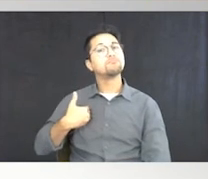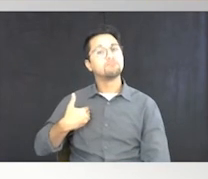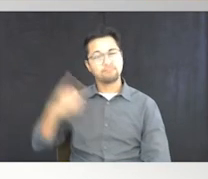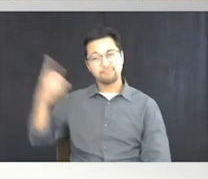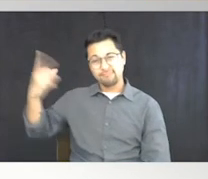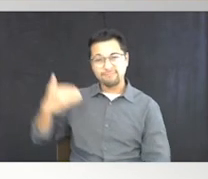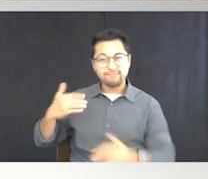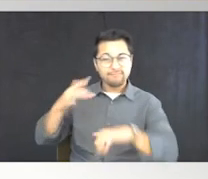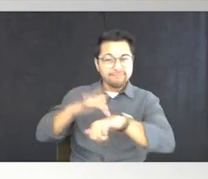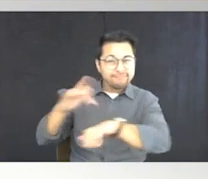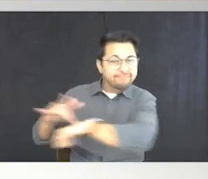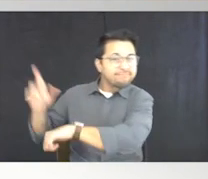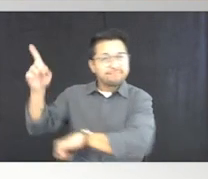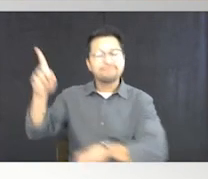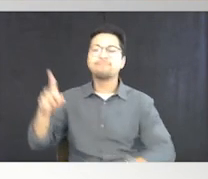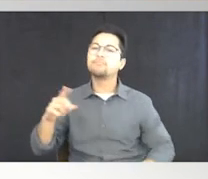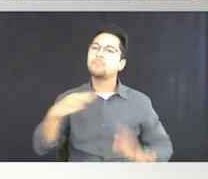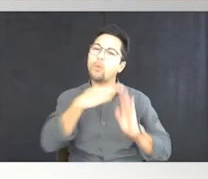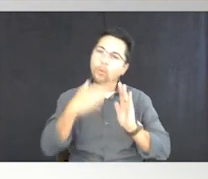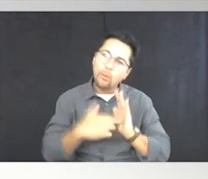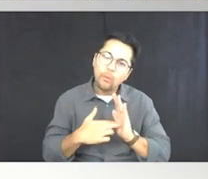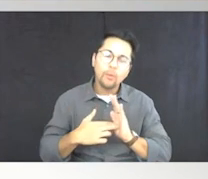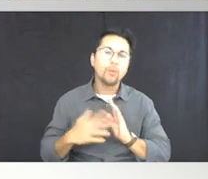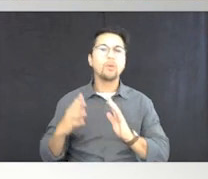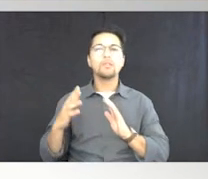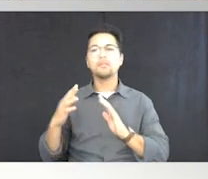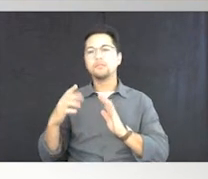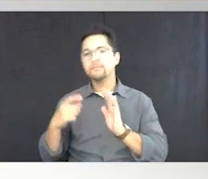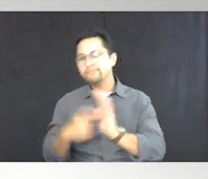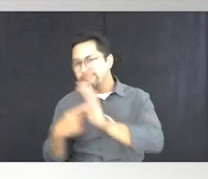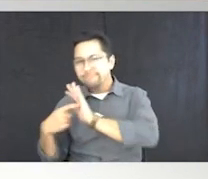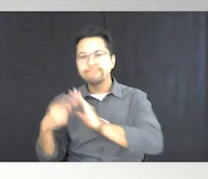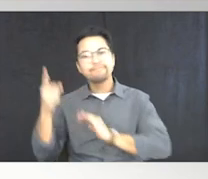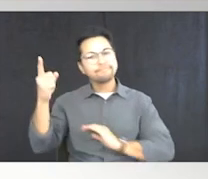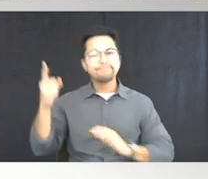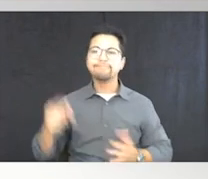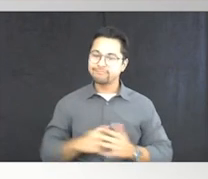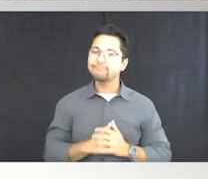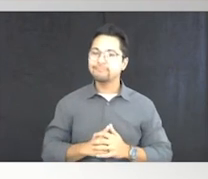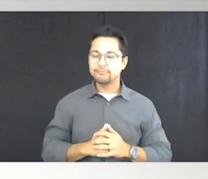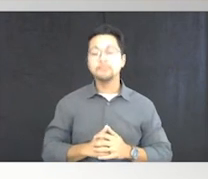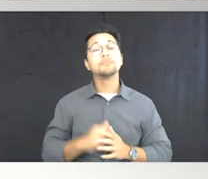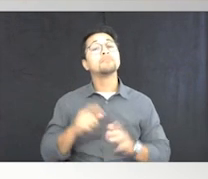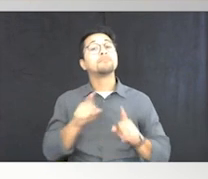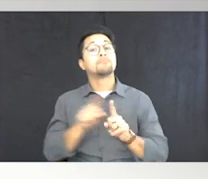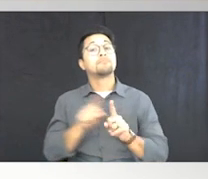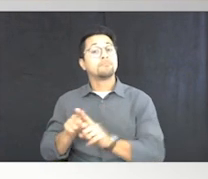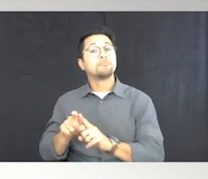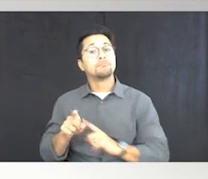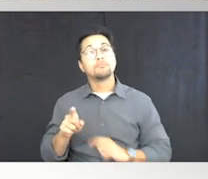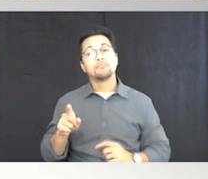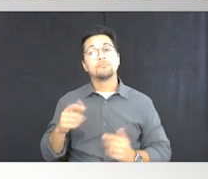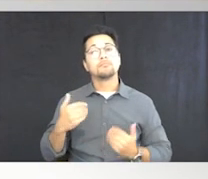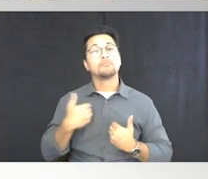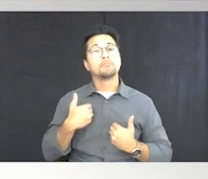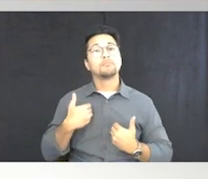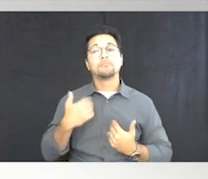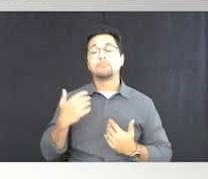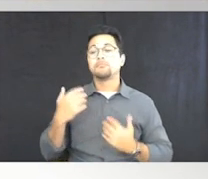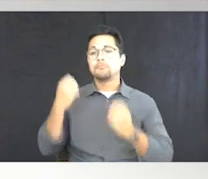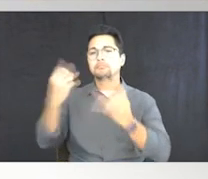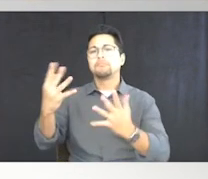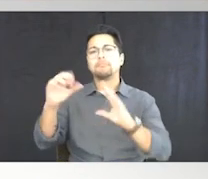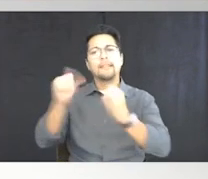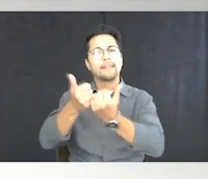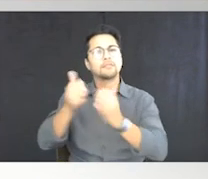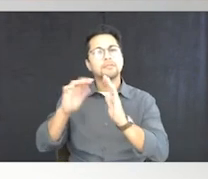has resources and the rules and regulations. Also, the